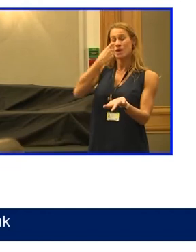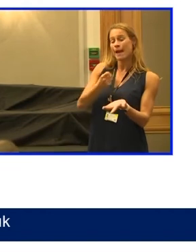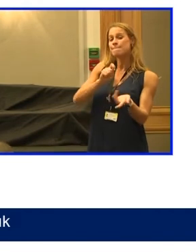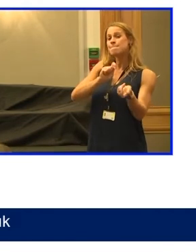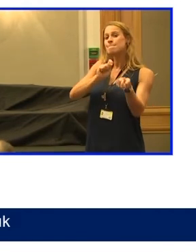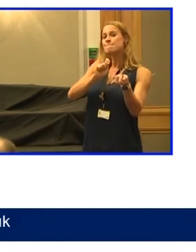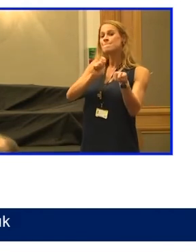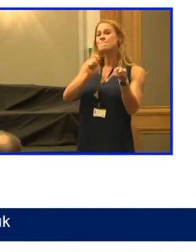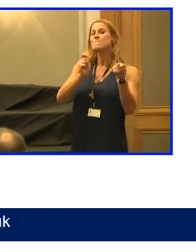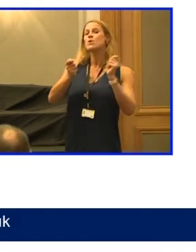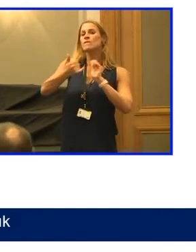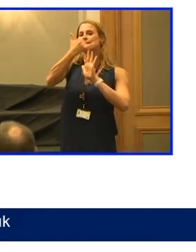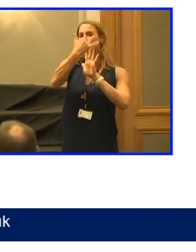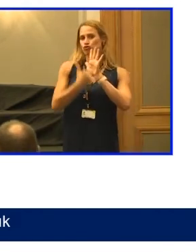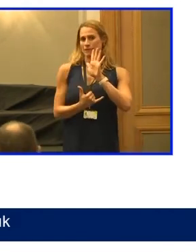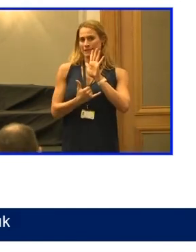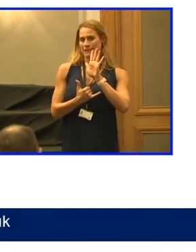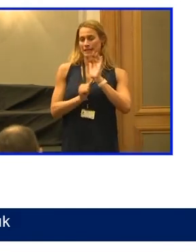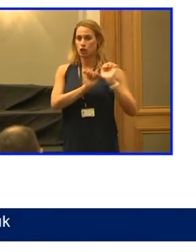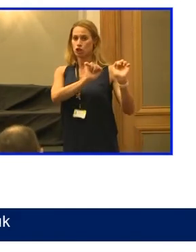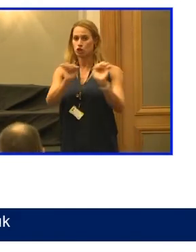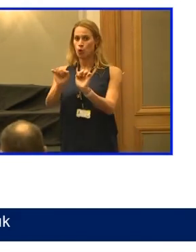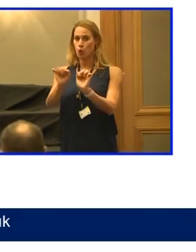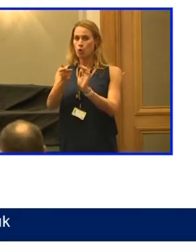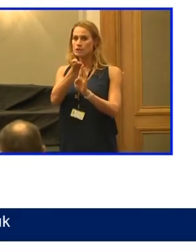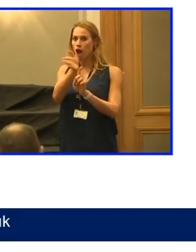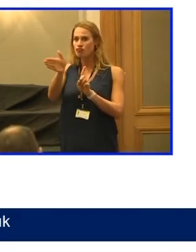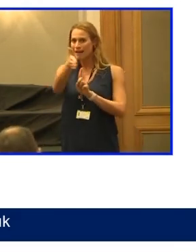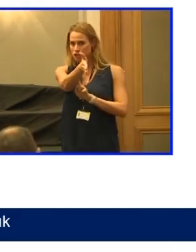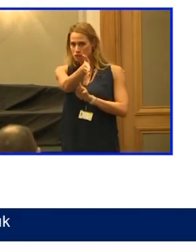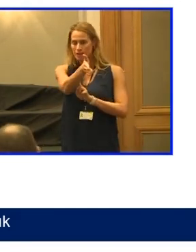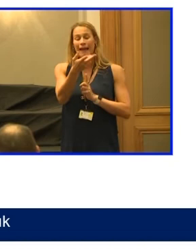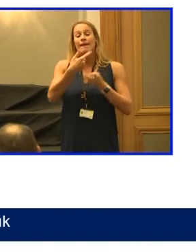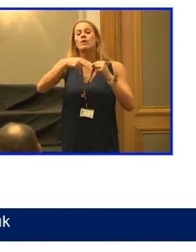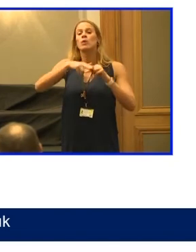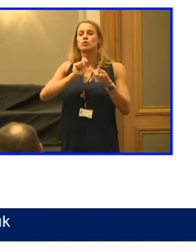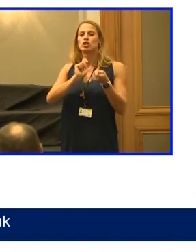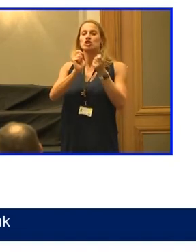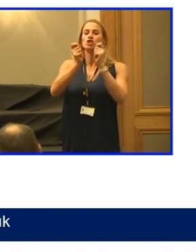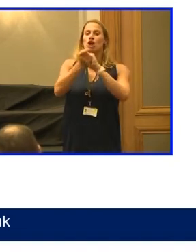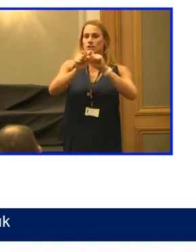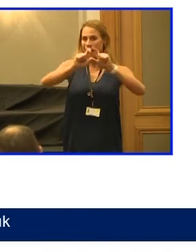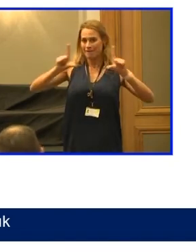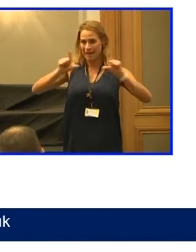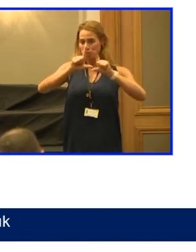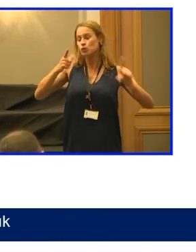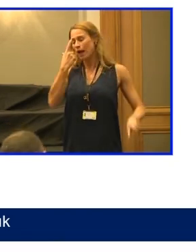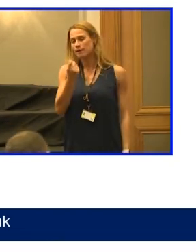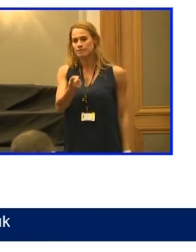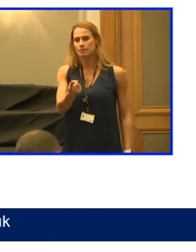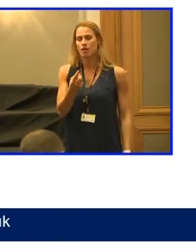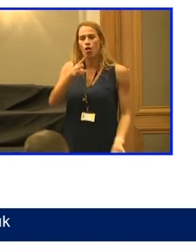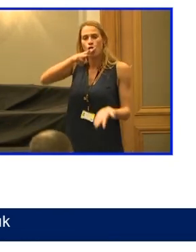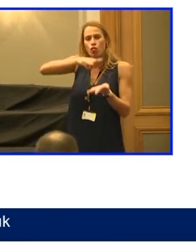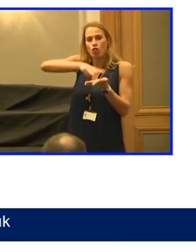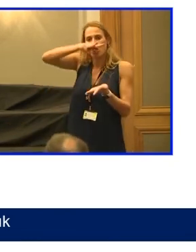screen in the direction you wish to go. If you want to adjust the magnification, you can do as well, because of course, not the same for everyone. What you do is a